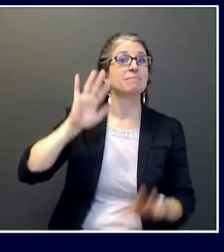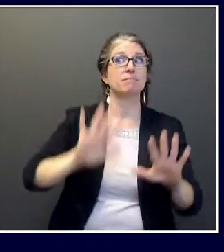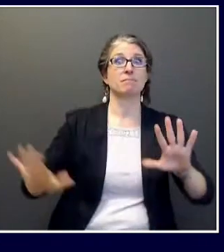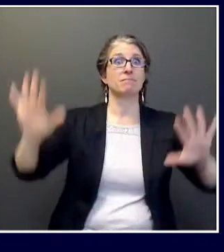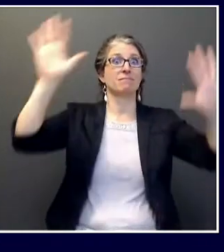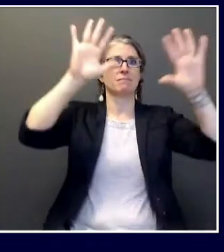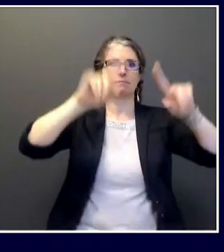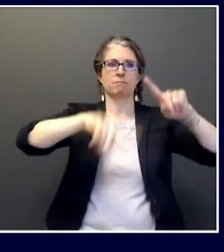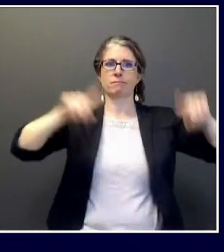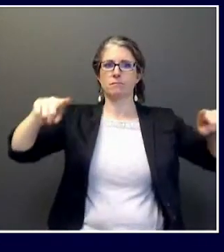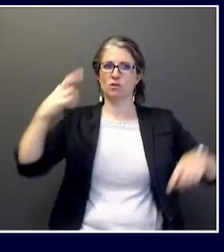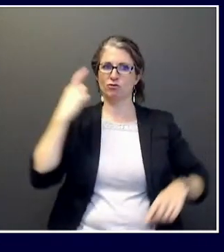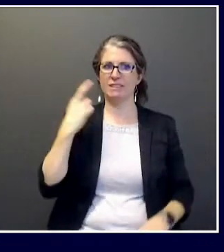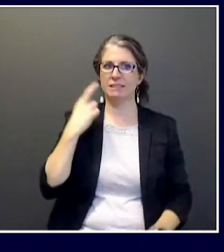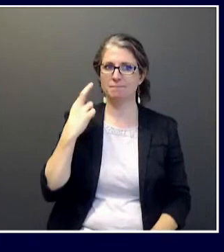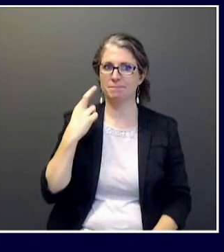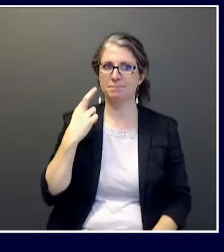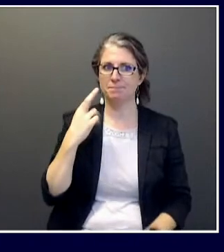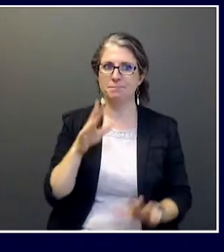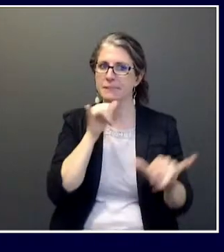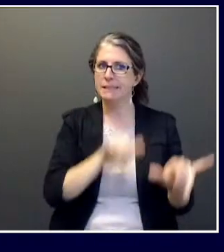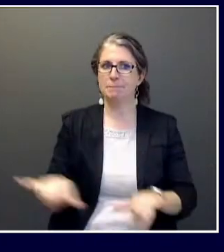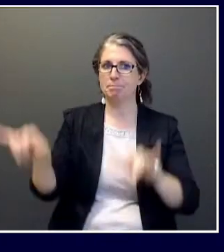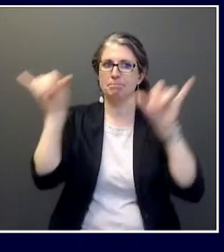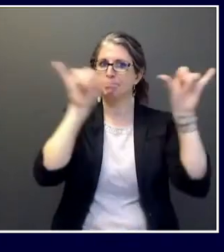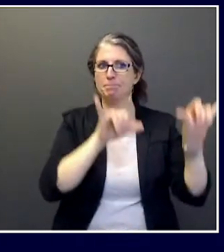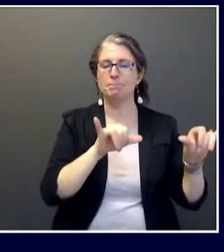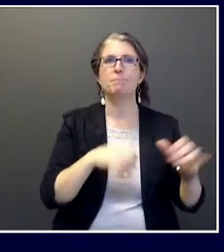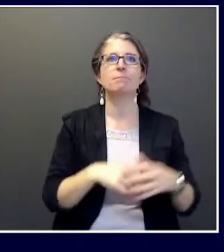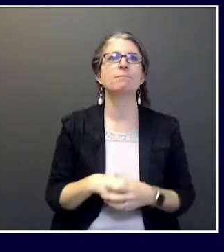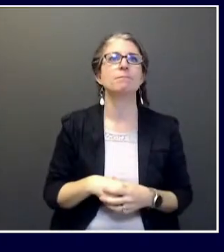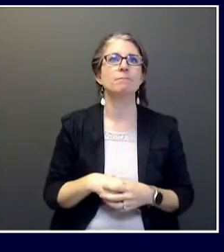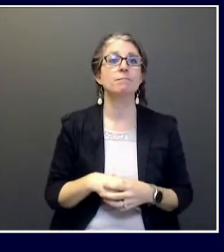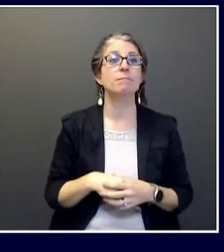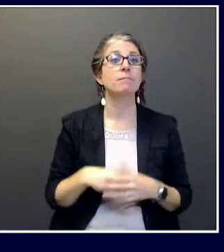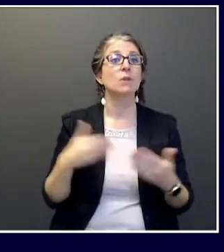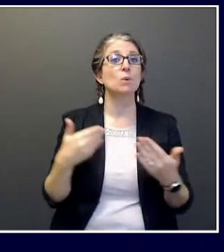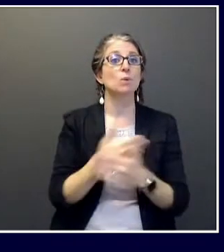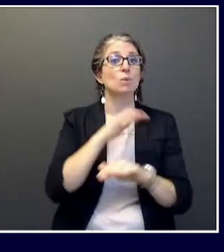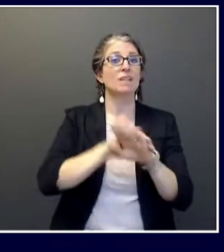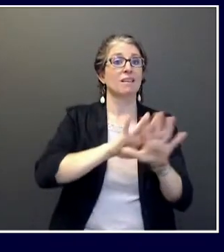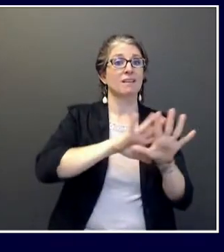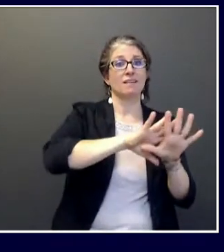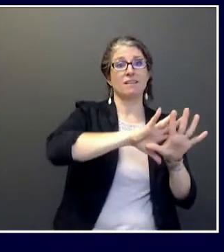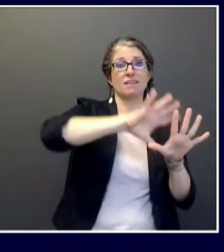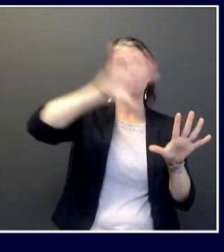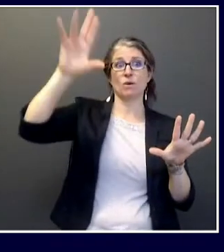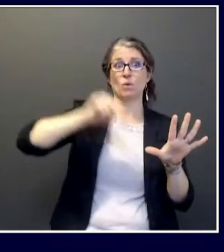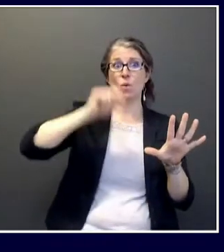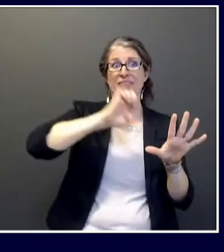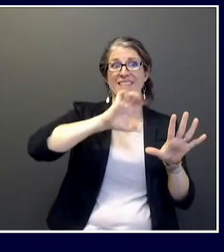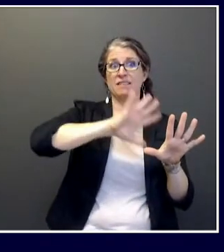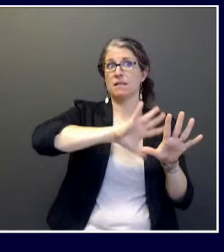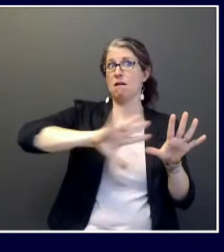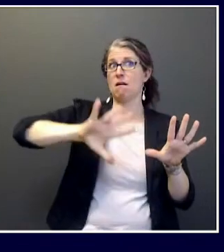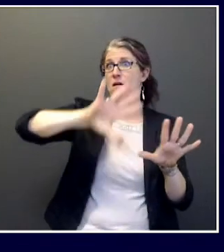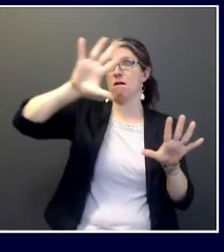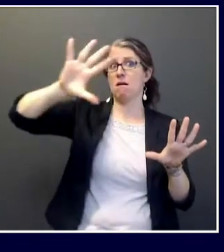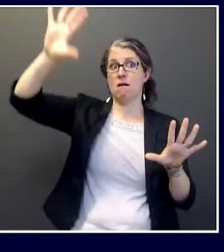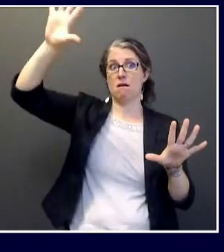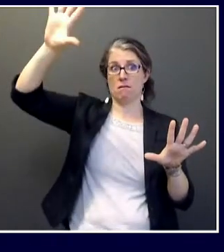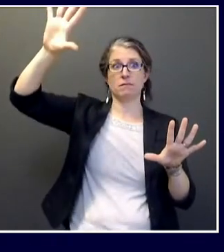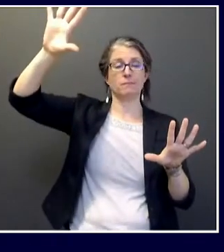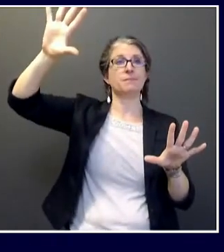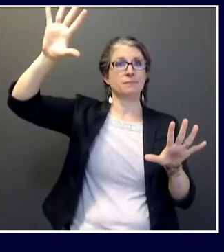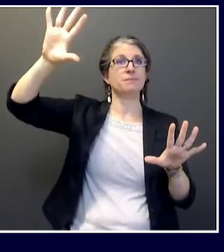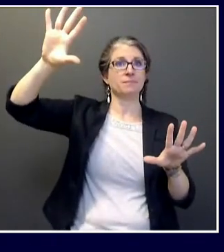of mine in a number of other New England or Eastern Coast states, and they too, not just health officials,